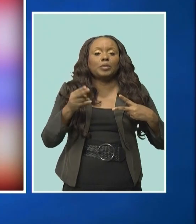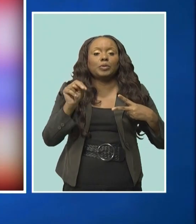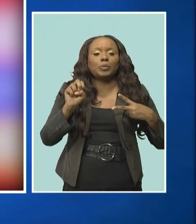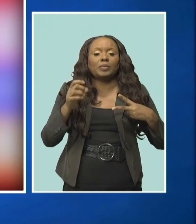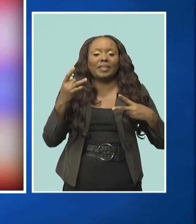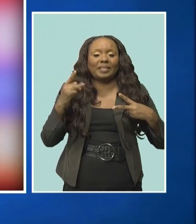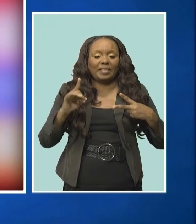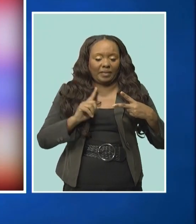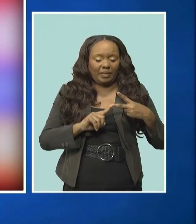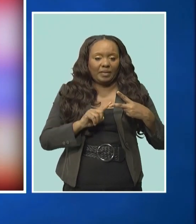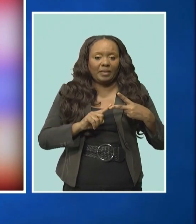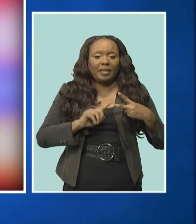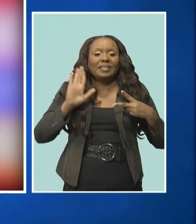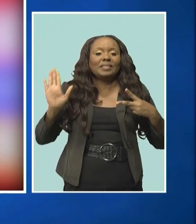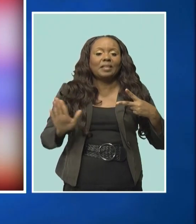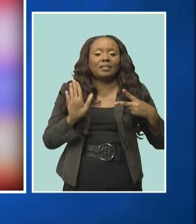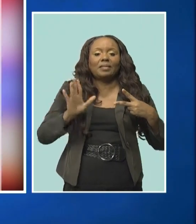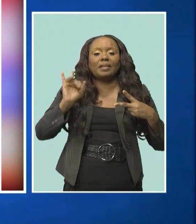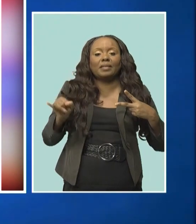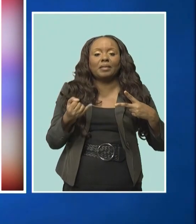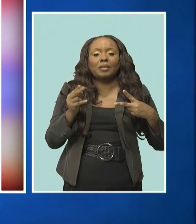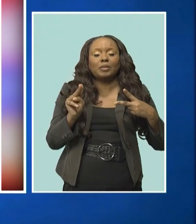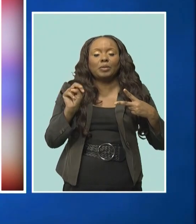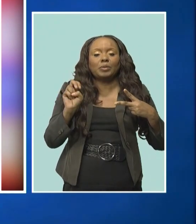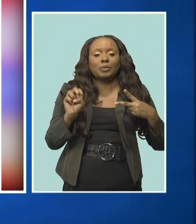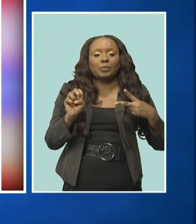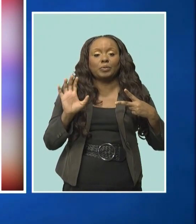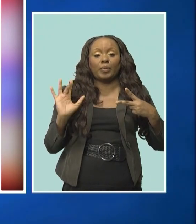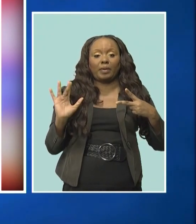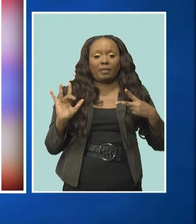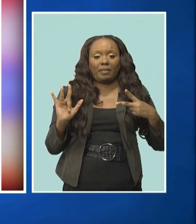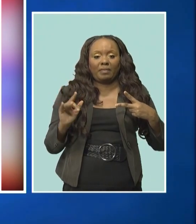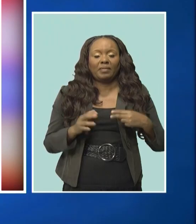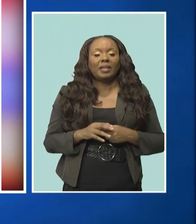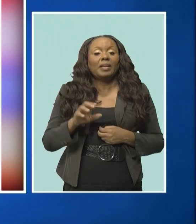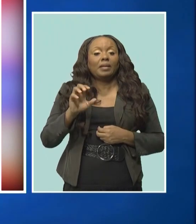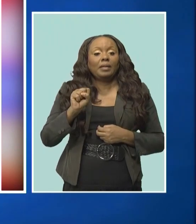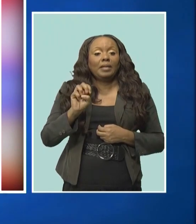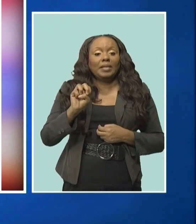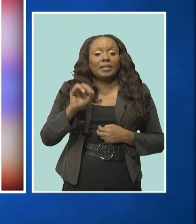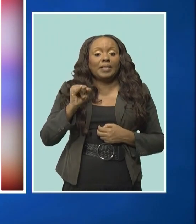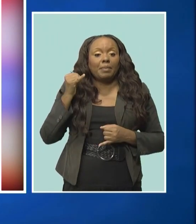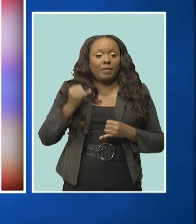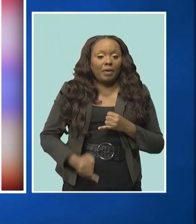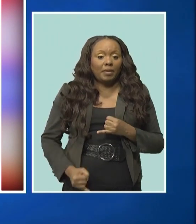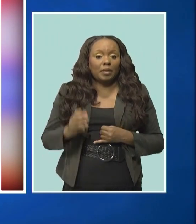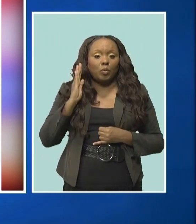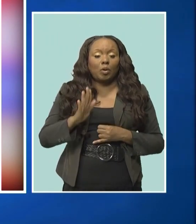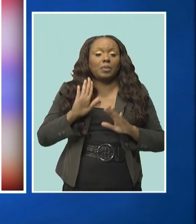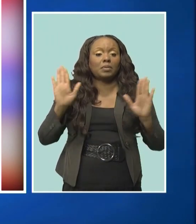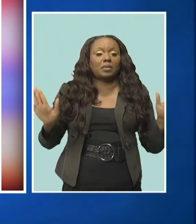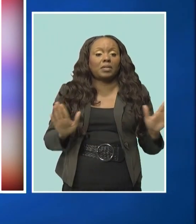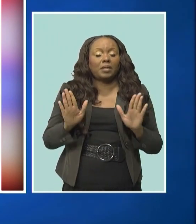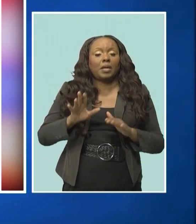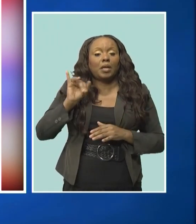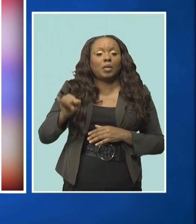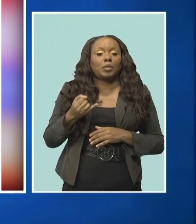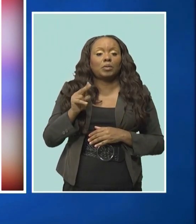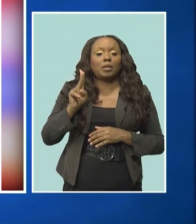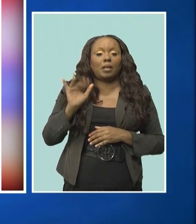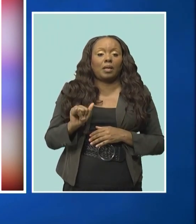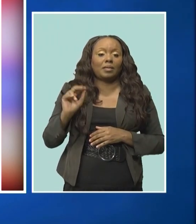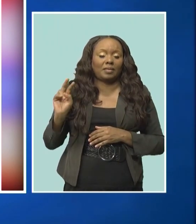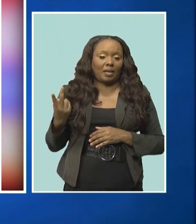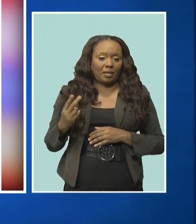the 25th, at the Steel Shed in Queen's Park. The semi-finals will be held on Sunday, July the 2nd at the Lloyd Erskine Sandiford